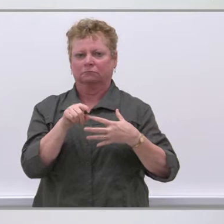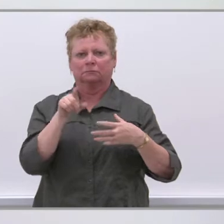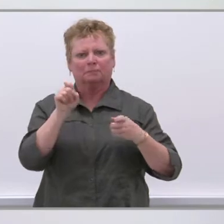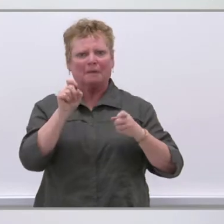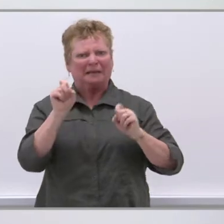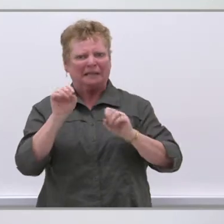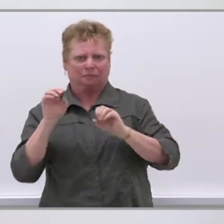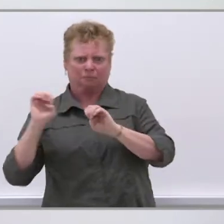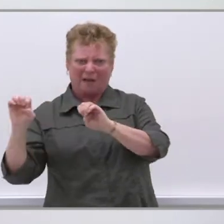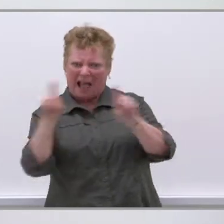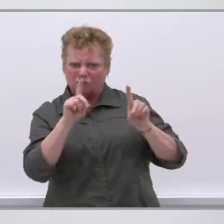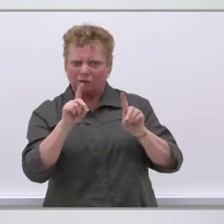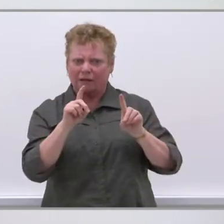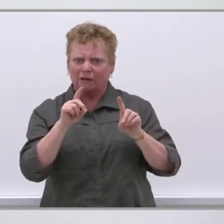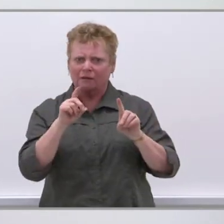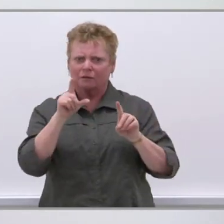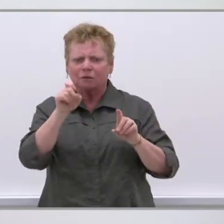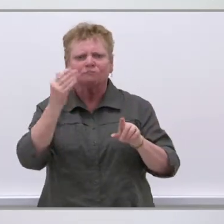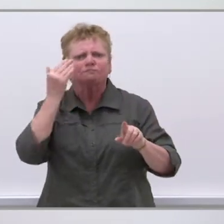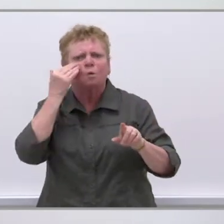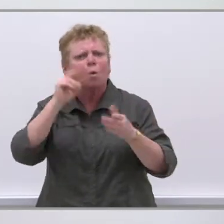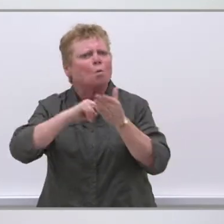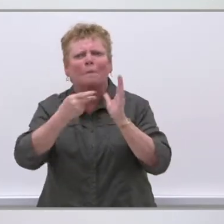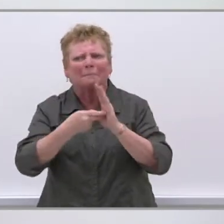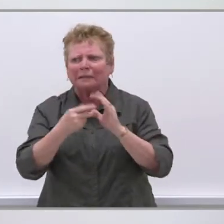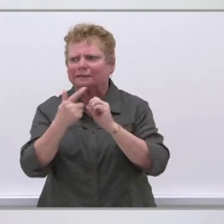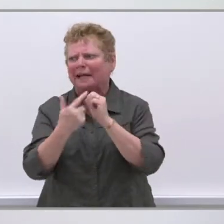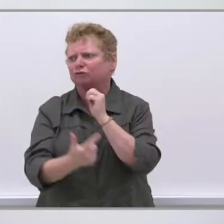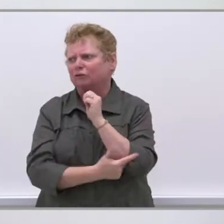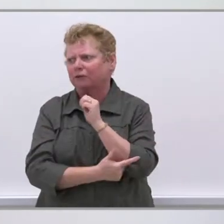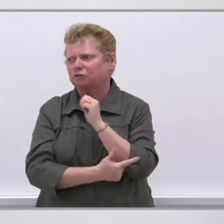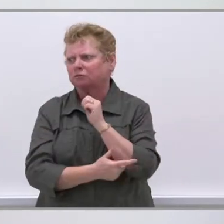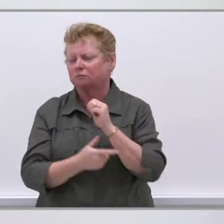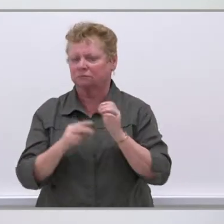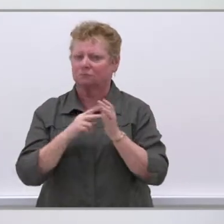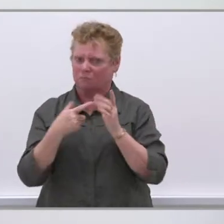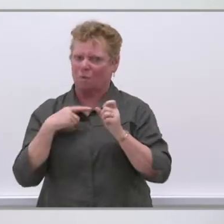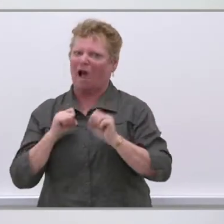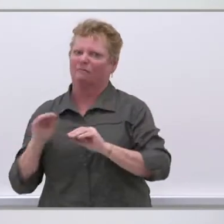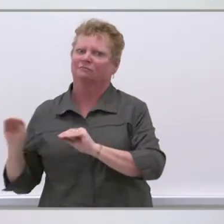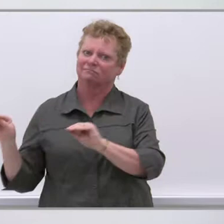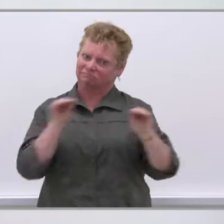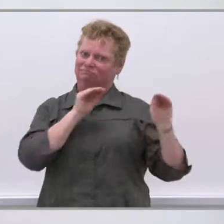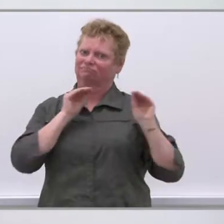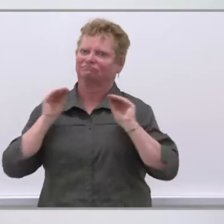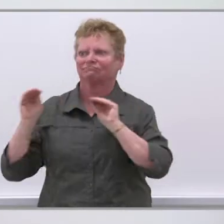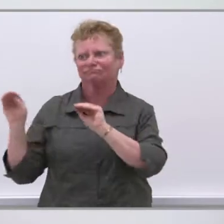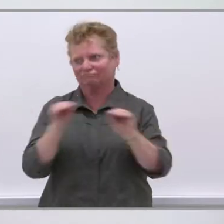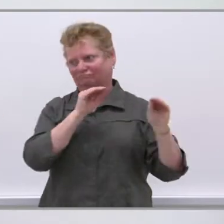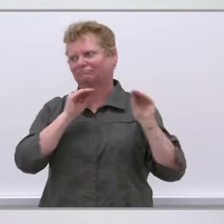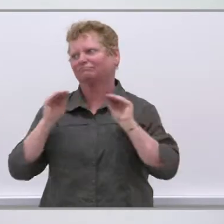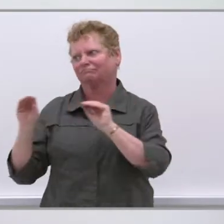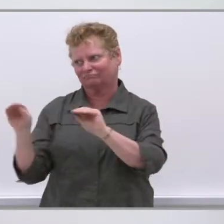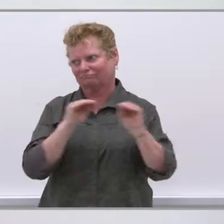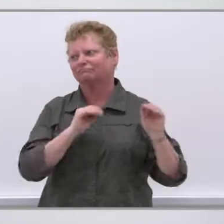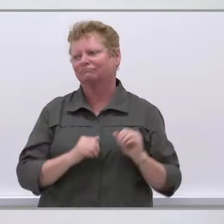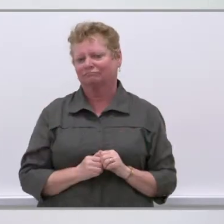aware about what this legislation is about. So we're going to need to do a lot of education and awareness.